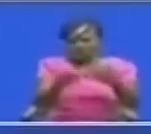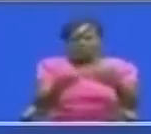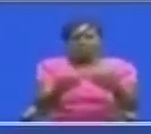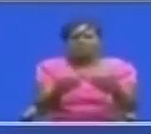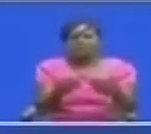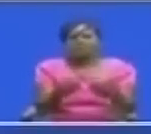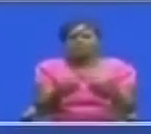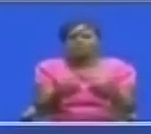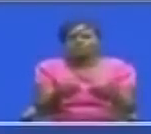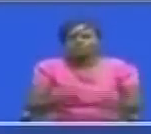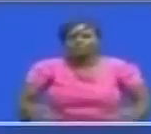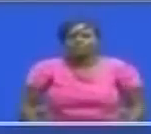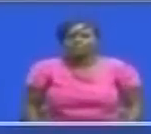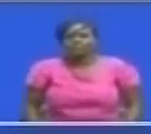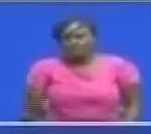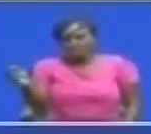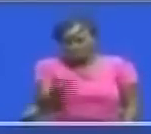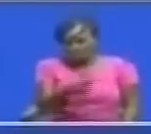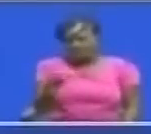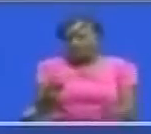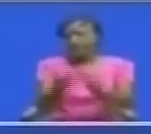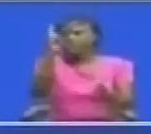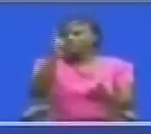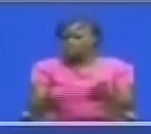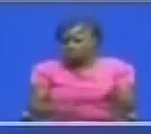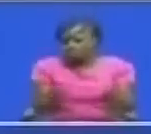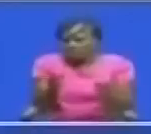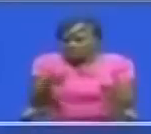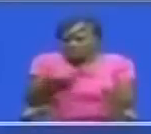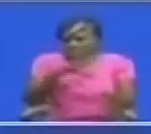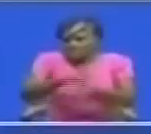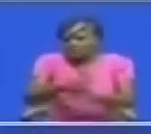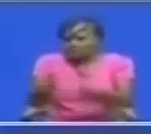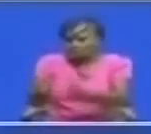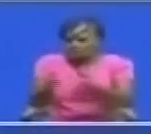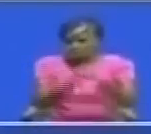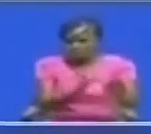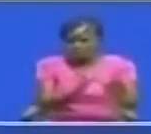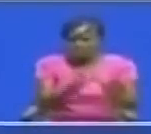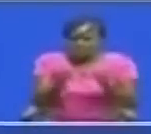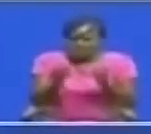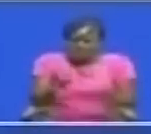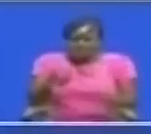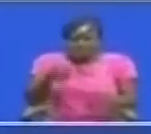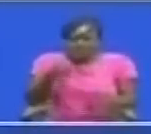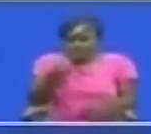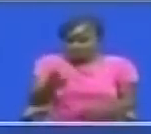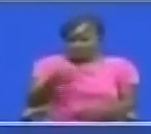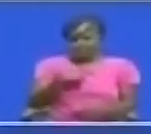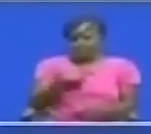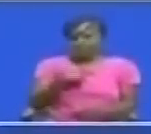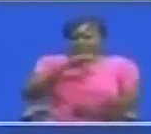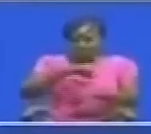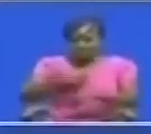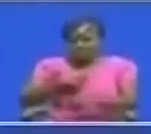get $50 instead on monthly basis. What will happen if I get an opportunity of running away? If I was told what I'm going